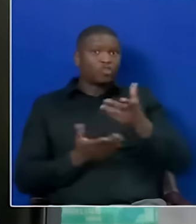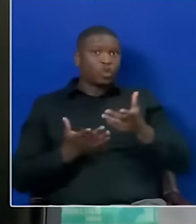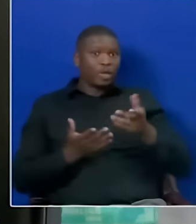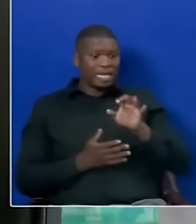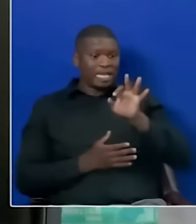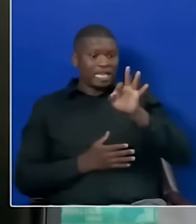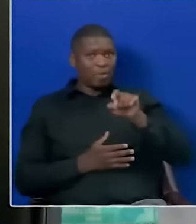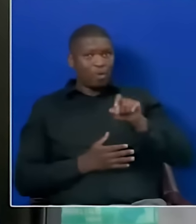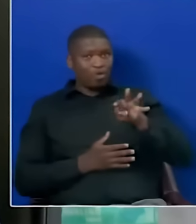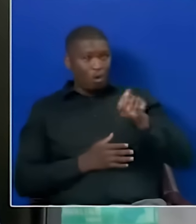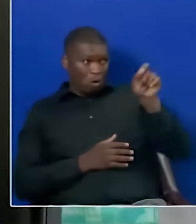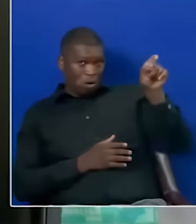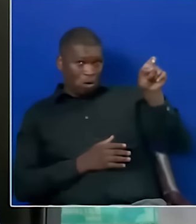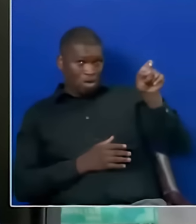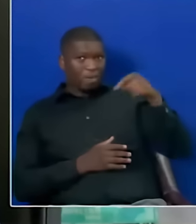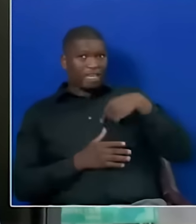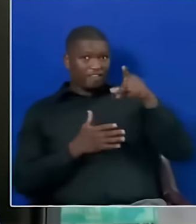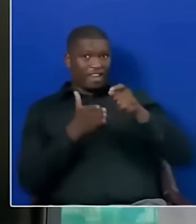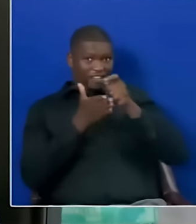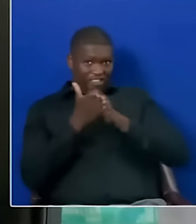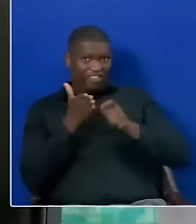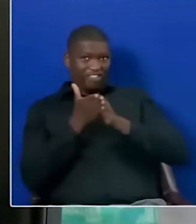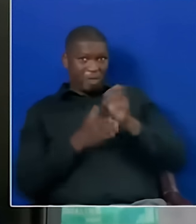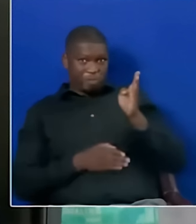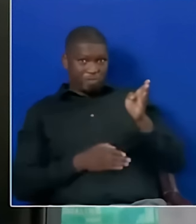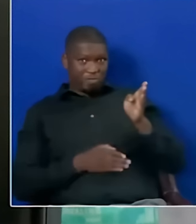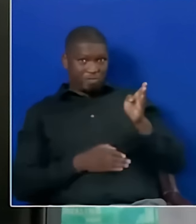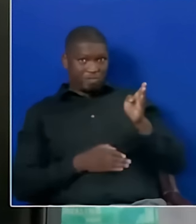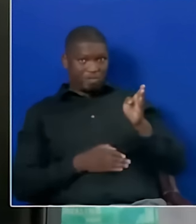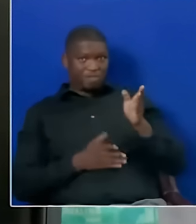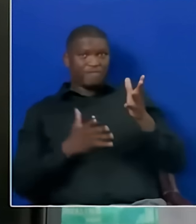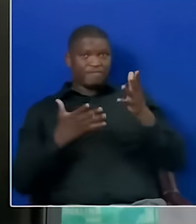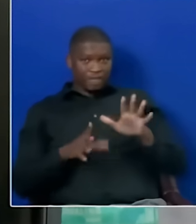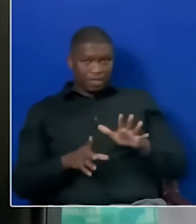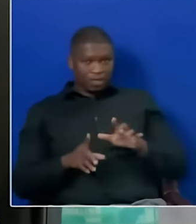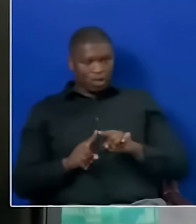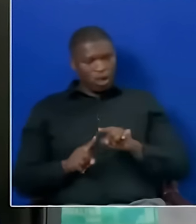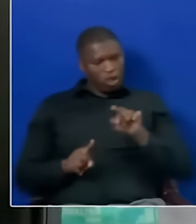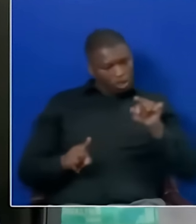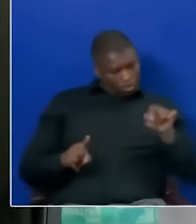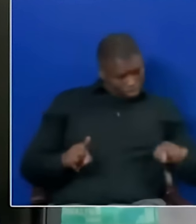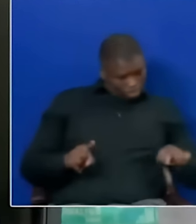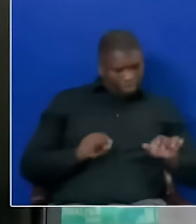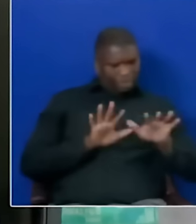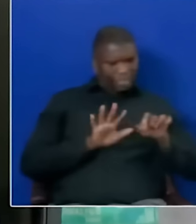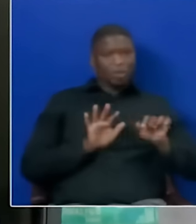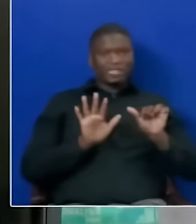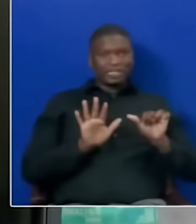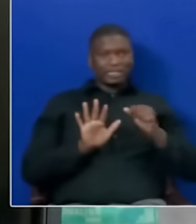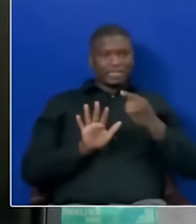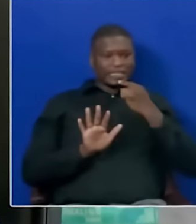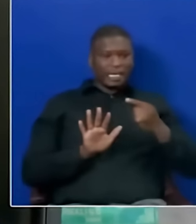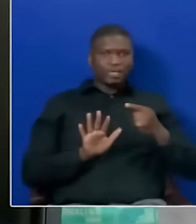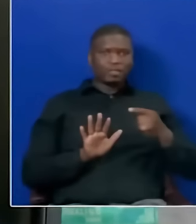3.4. You go to 10.6, He says the bullet core mentioned